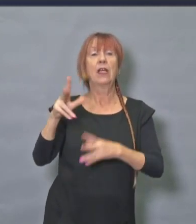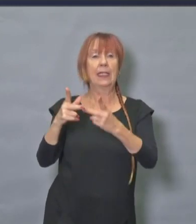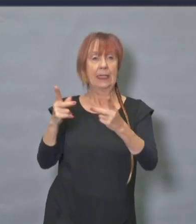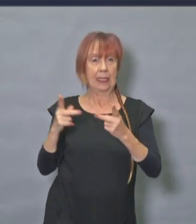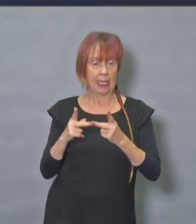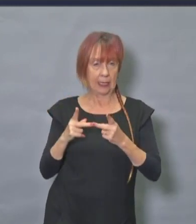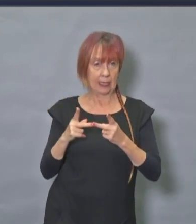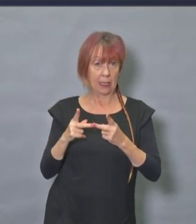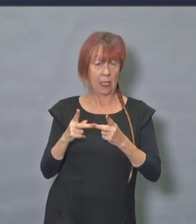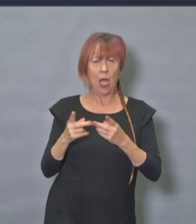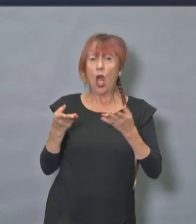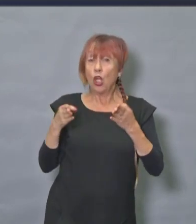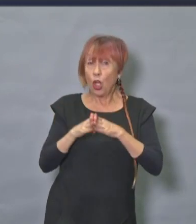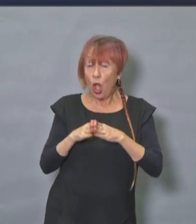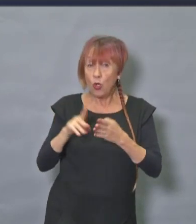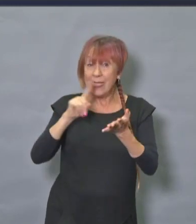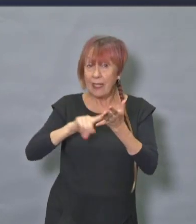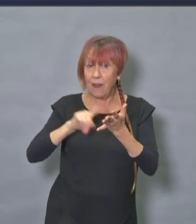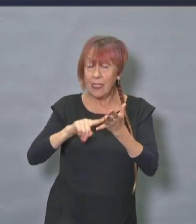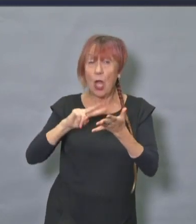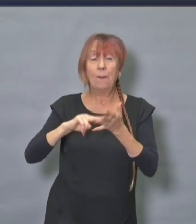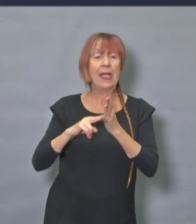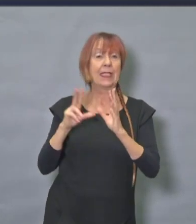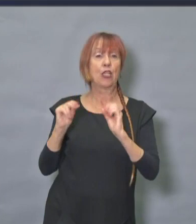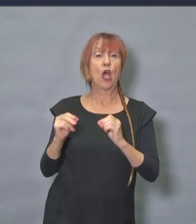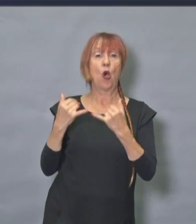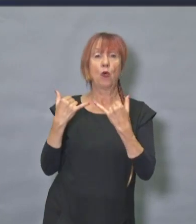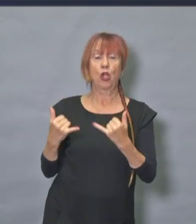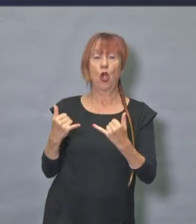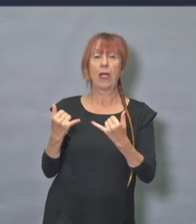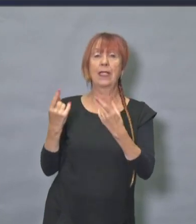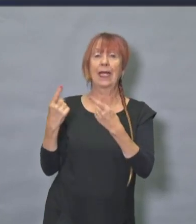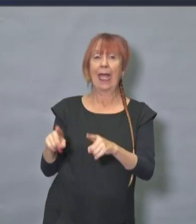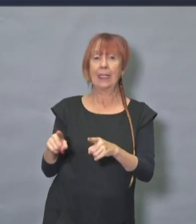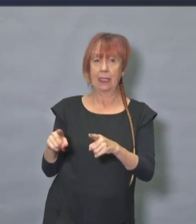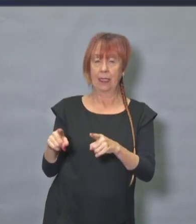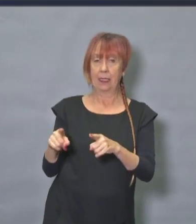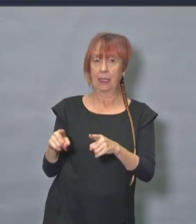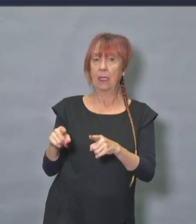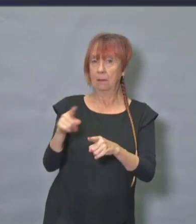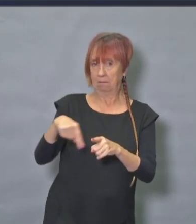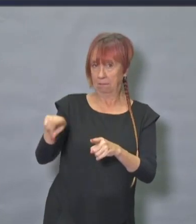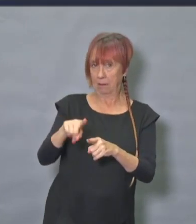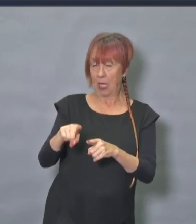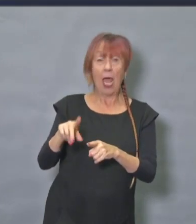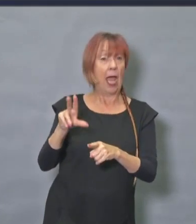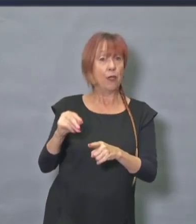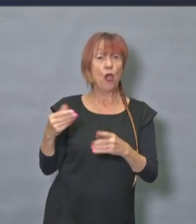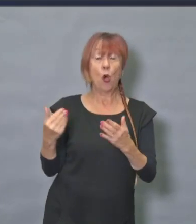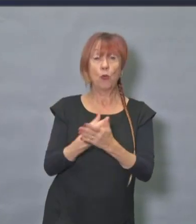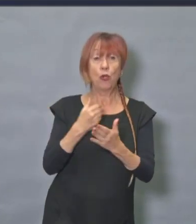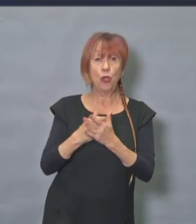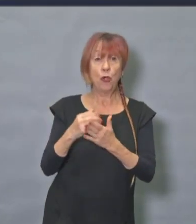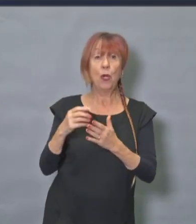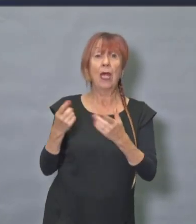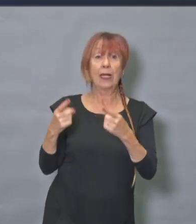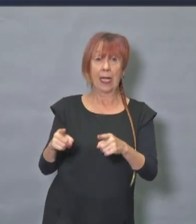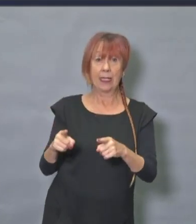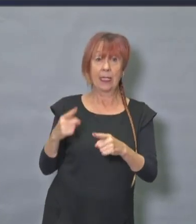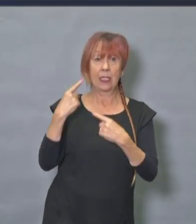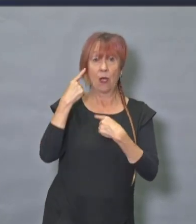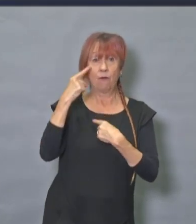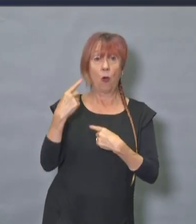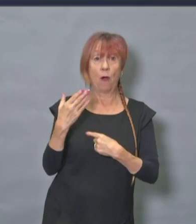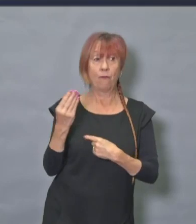investigations means that there are no current cases at these sites and that there have been no new cases at these sites for 14